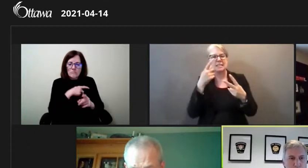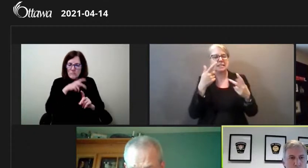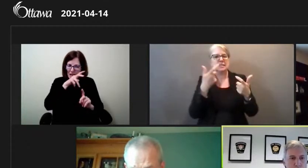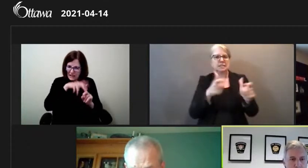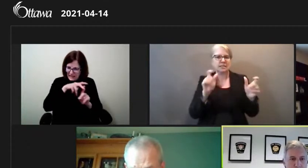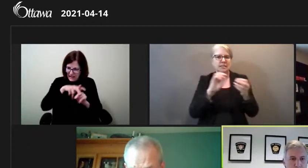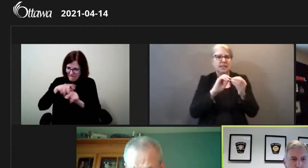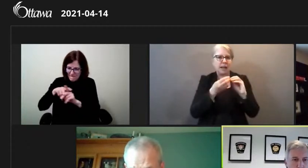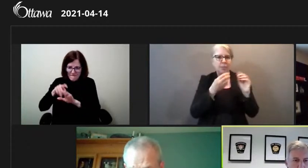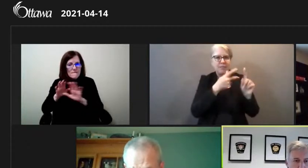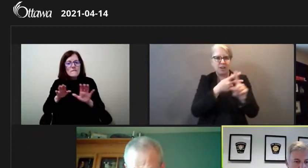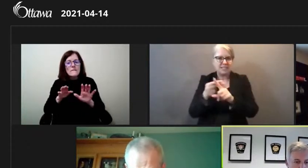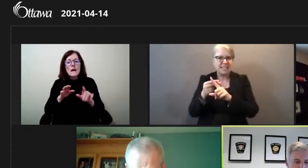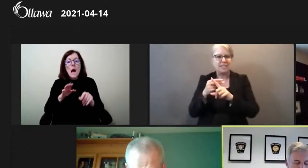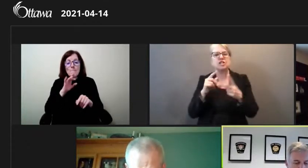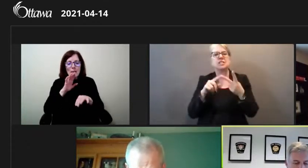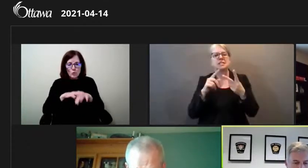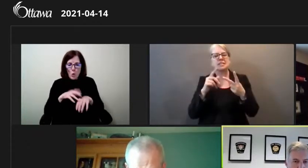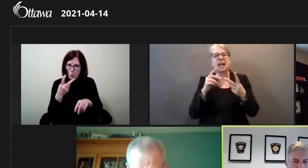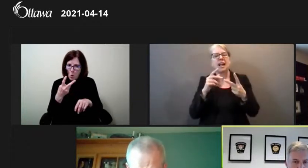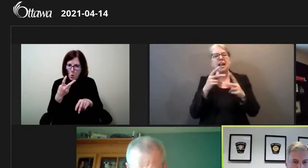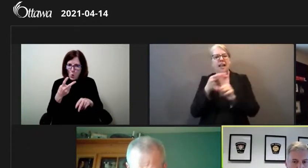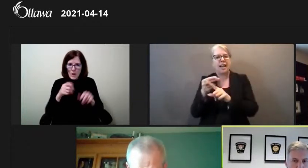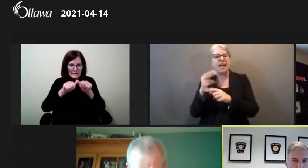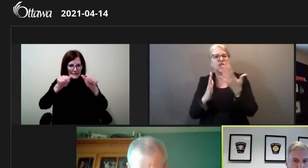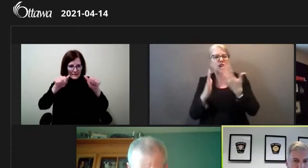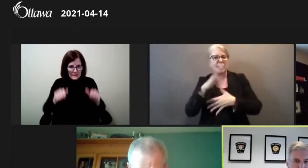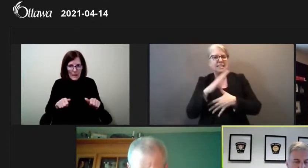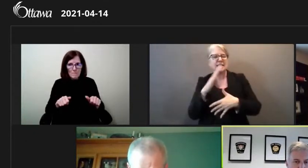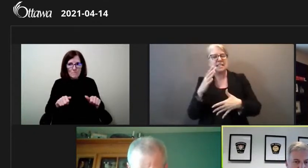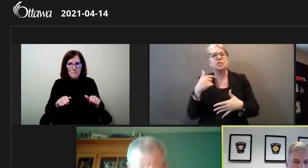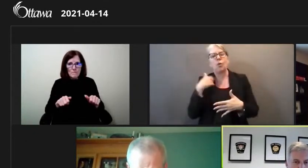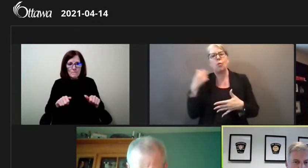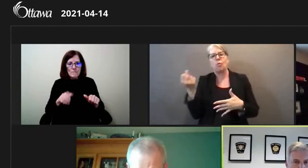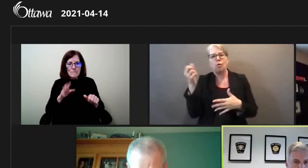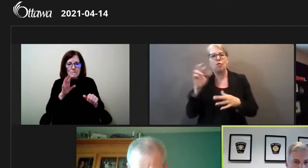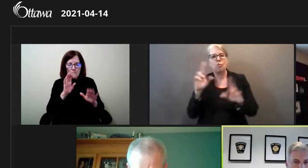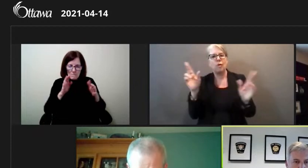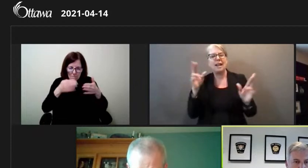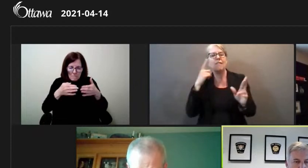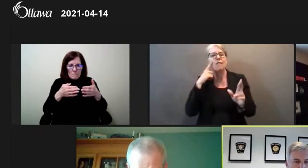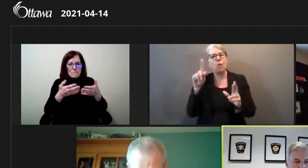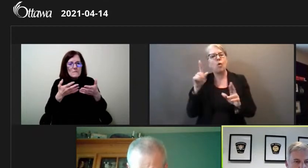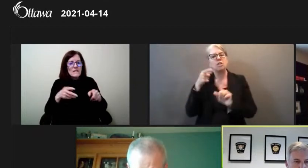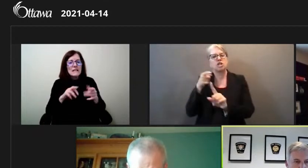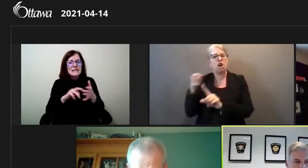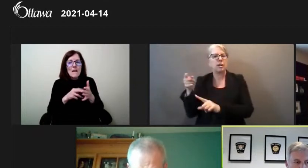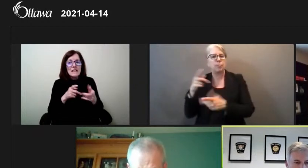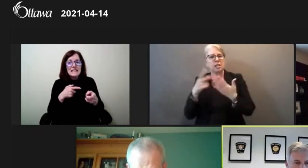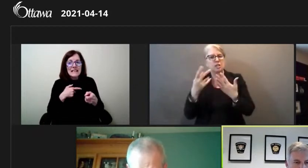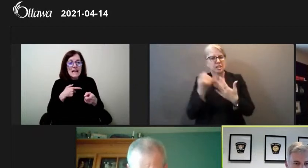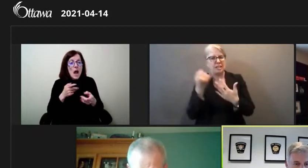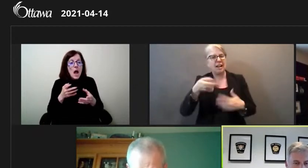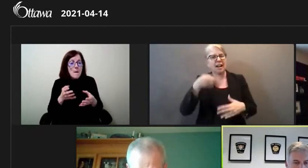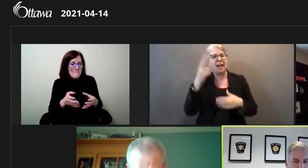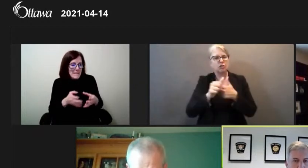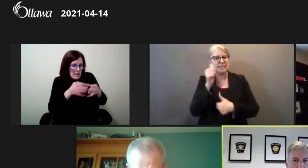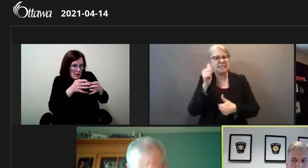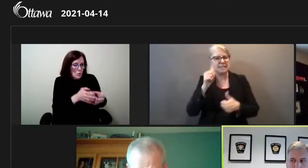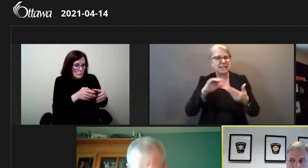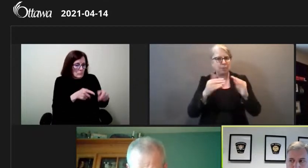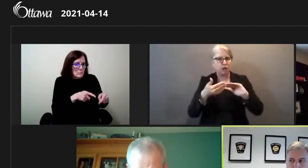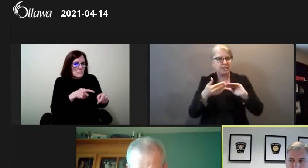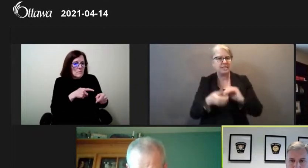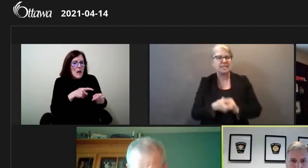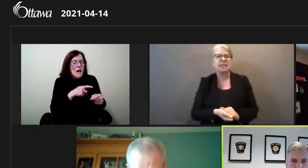vaccination and then our targeted. So we put aside enough vaccine for our targeted projects that we're doing in our high risk neighborhoods.